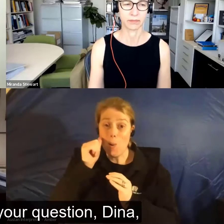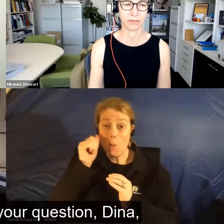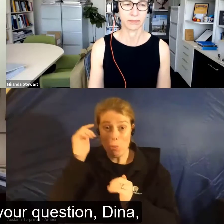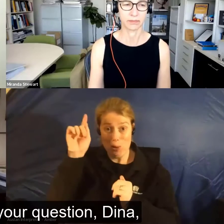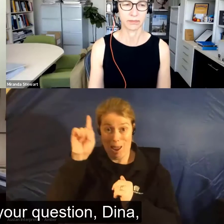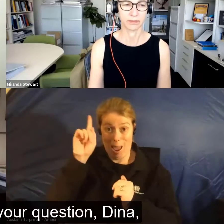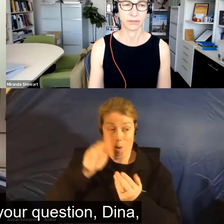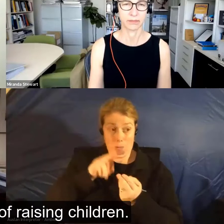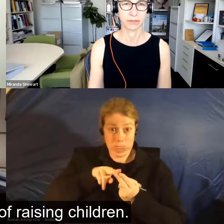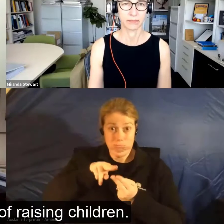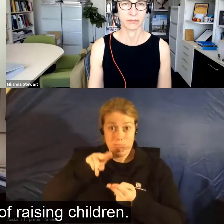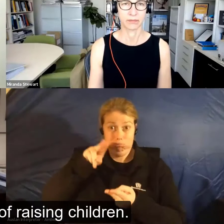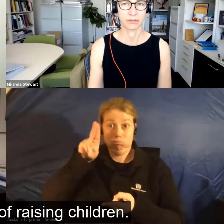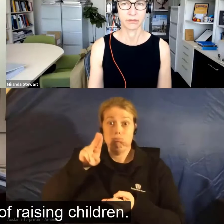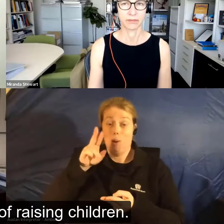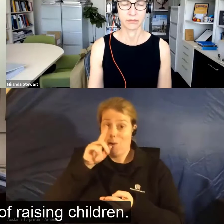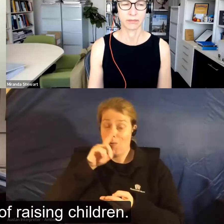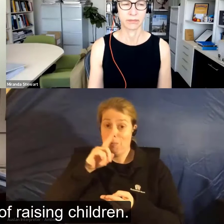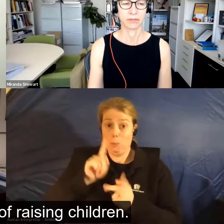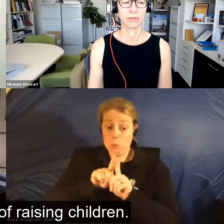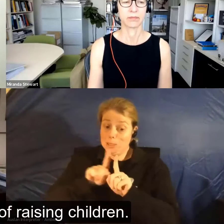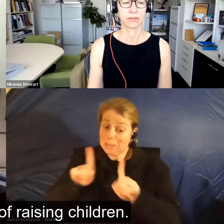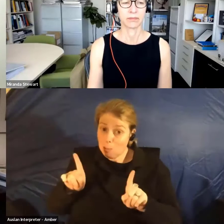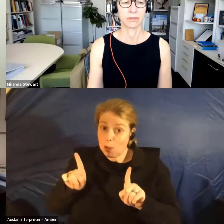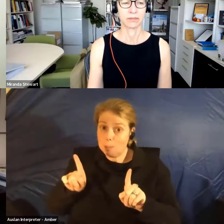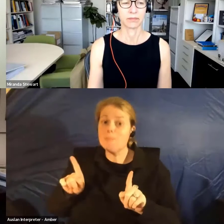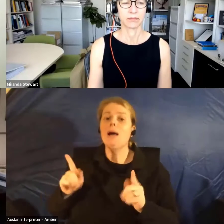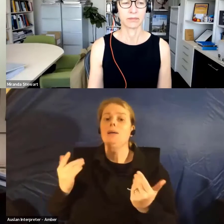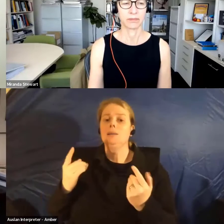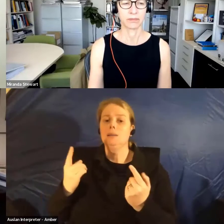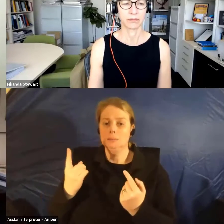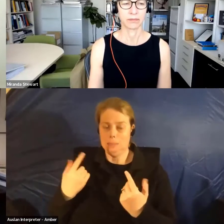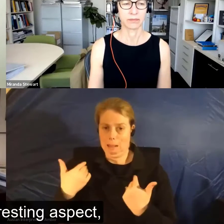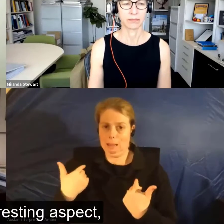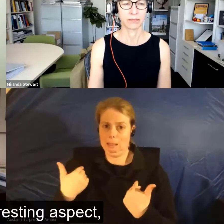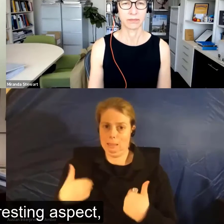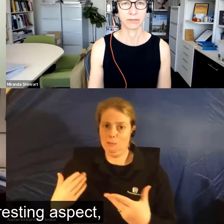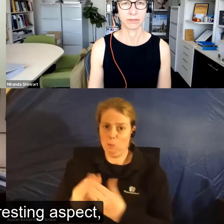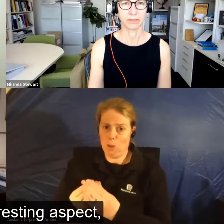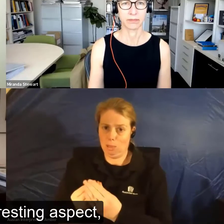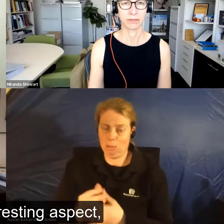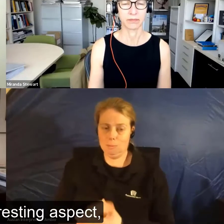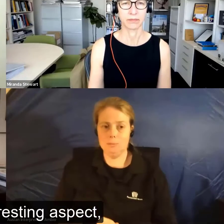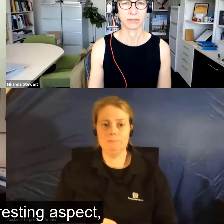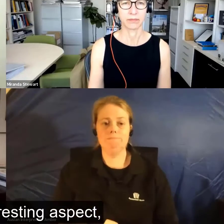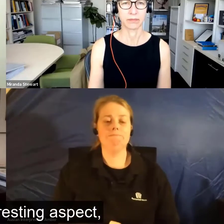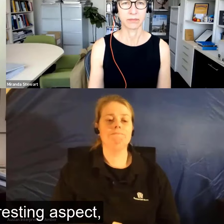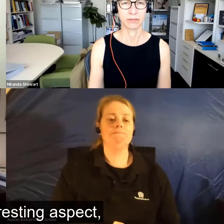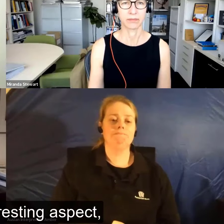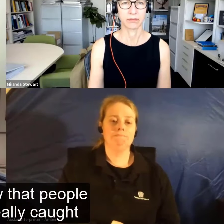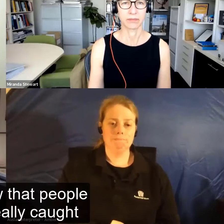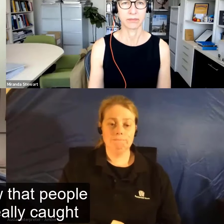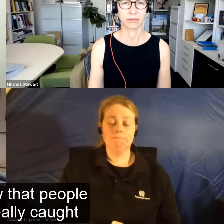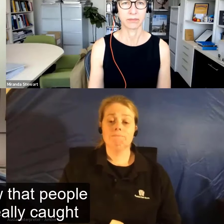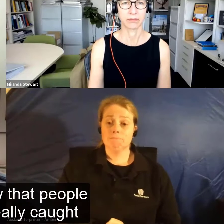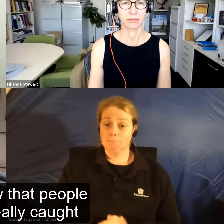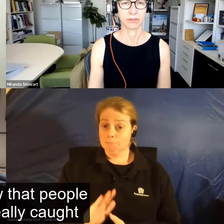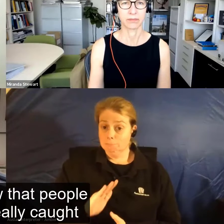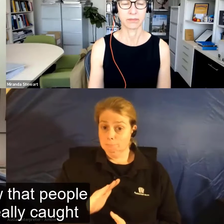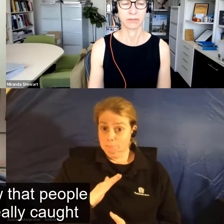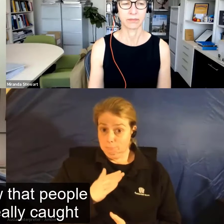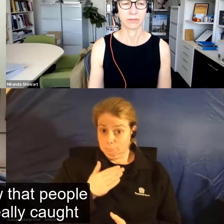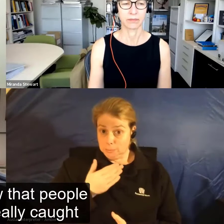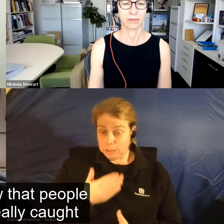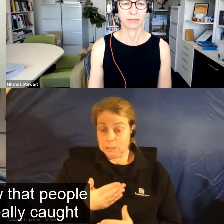to your question, Dina, about the costs of raising children. Yeah, so very interesting aspect. And I know